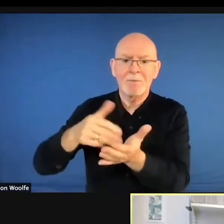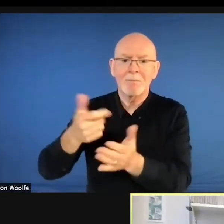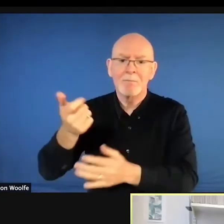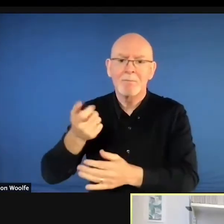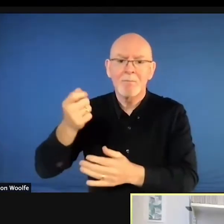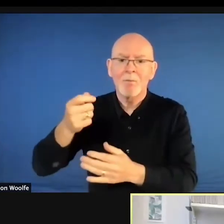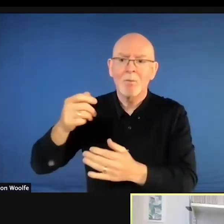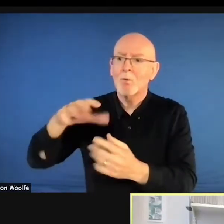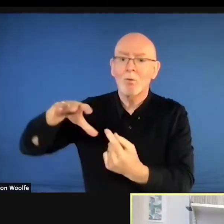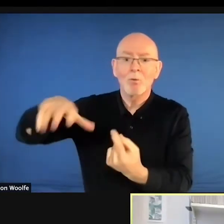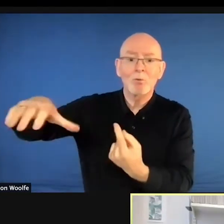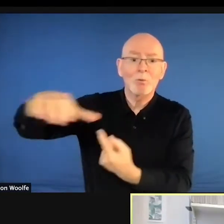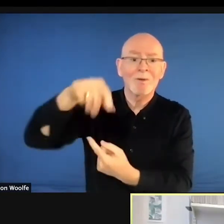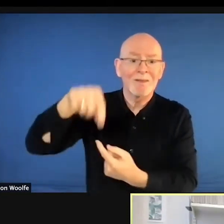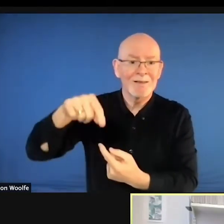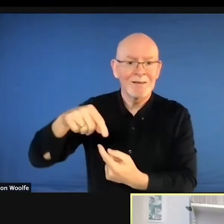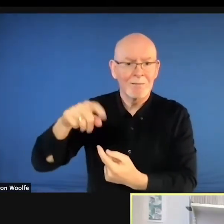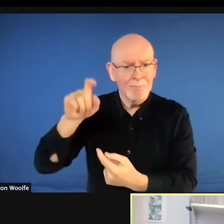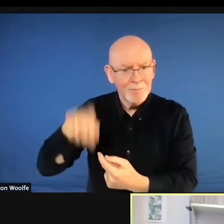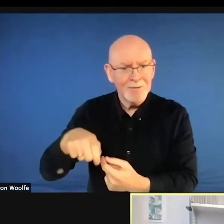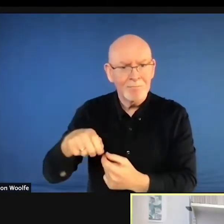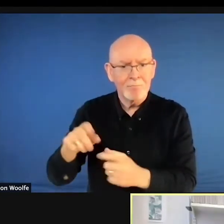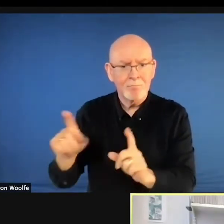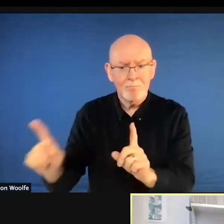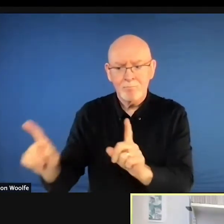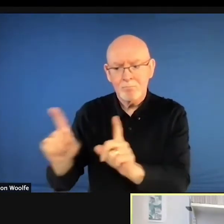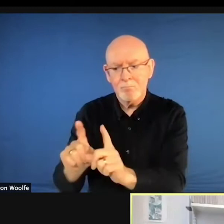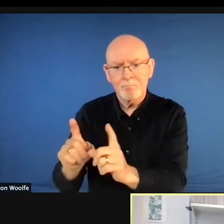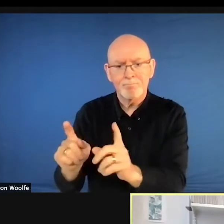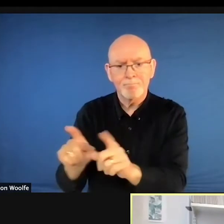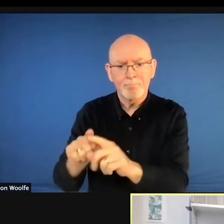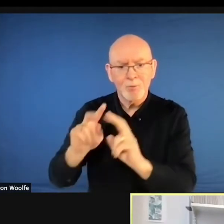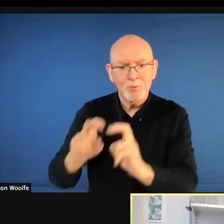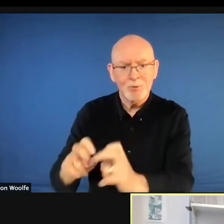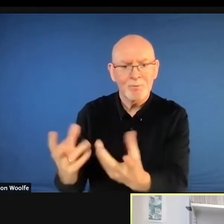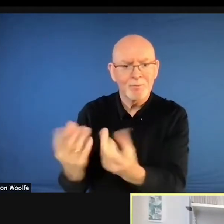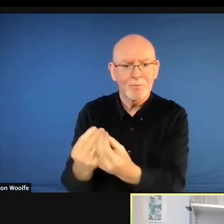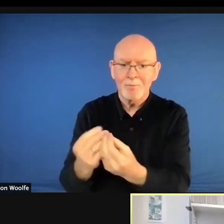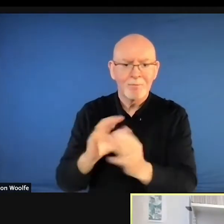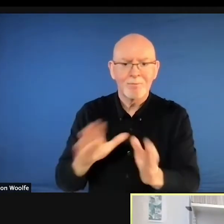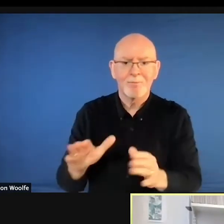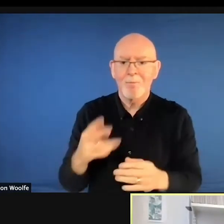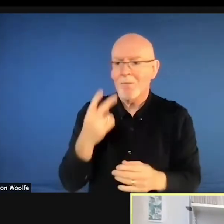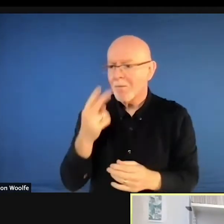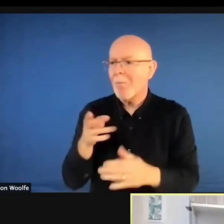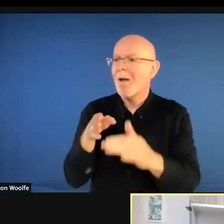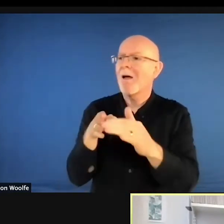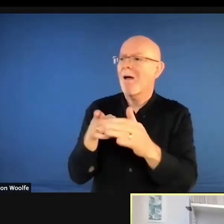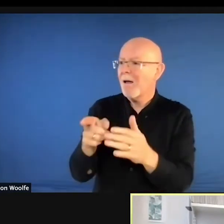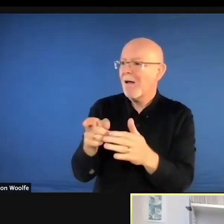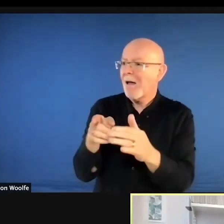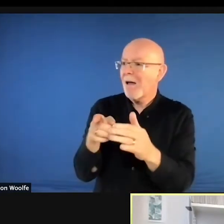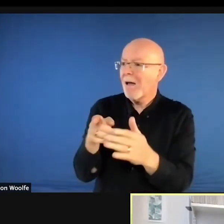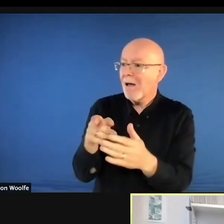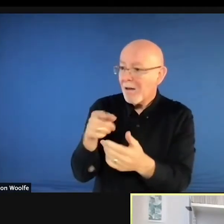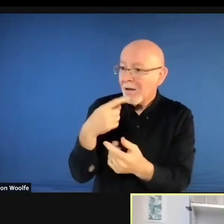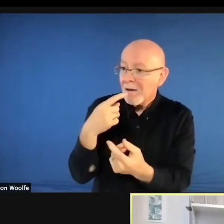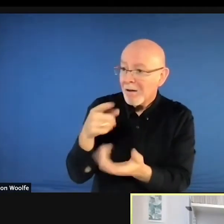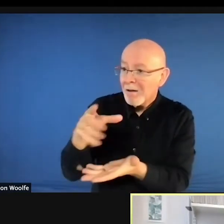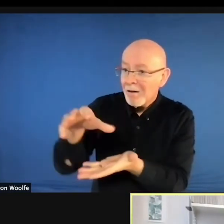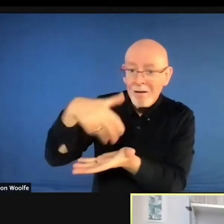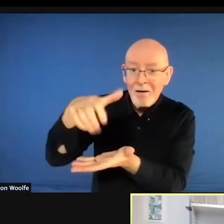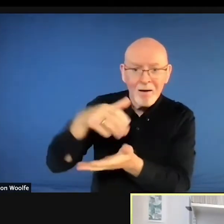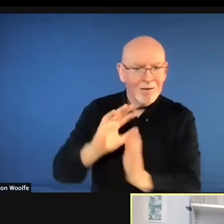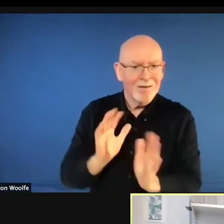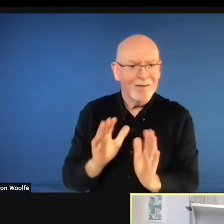enough. Refugee status may be individual, even where there is prima facie status, but persecution is